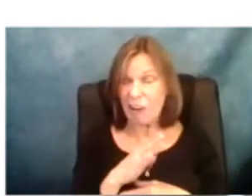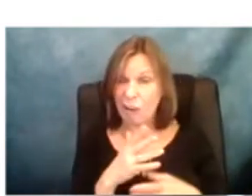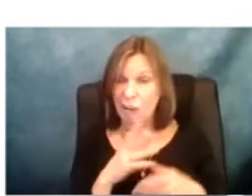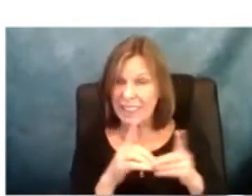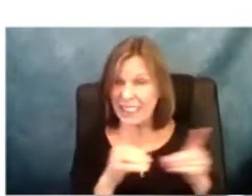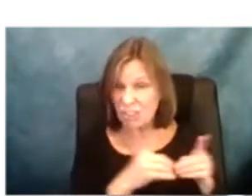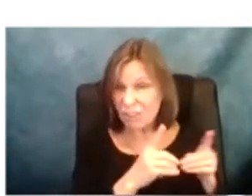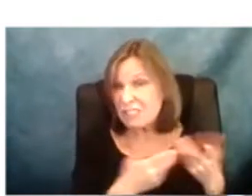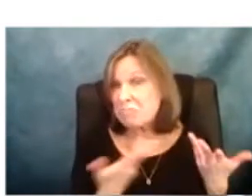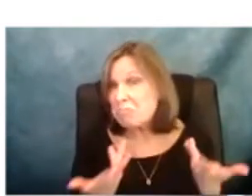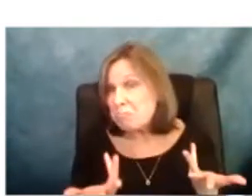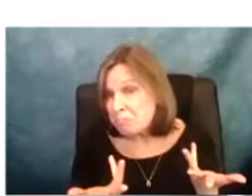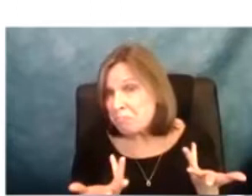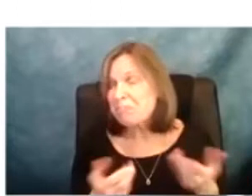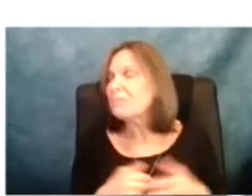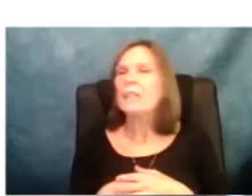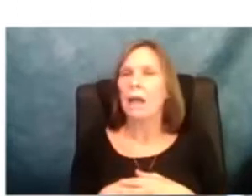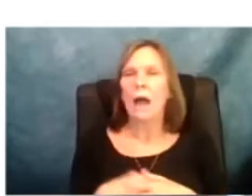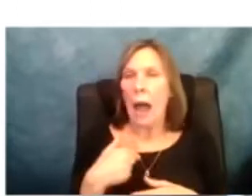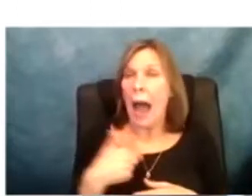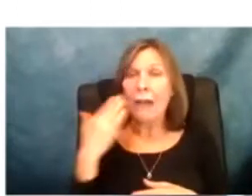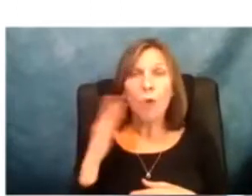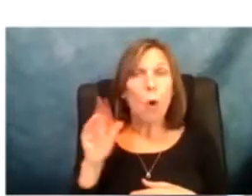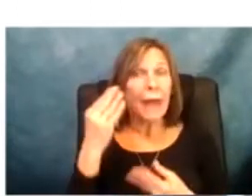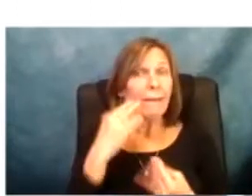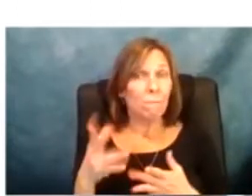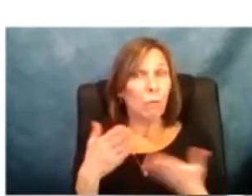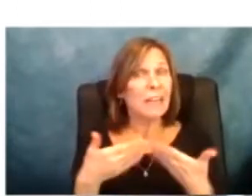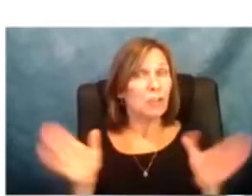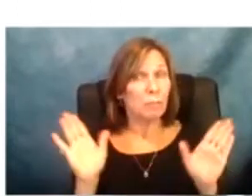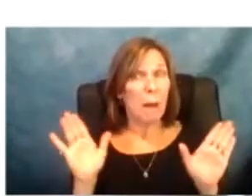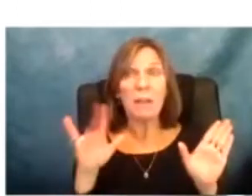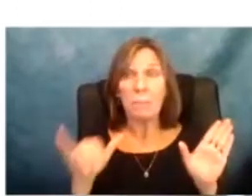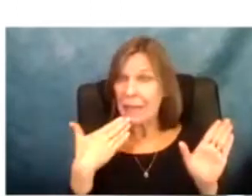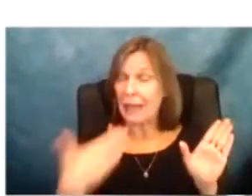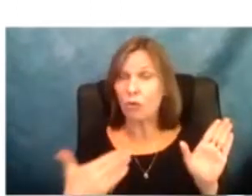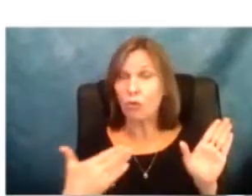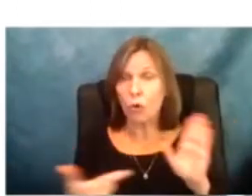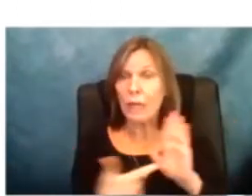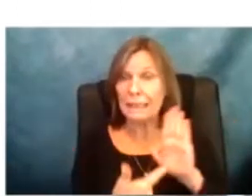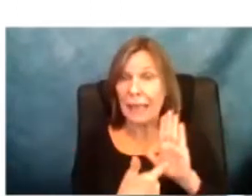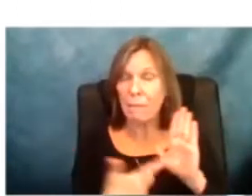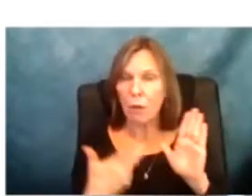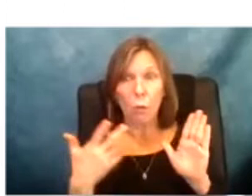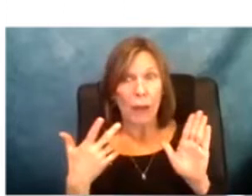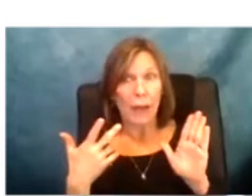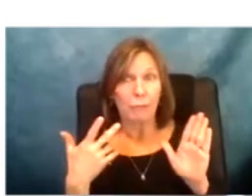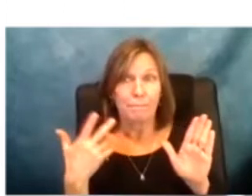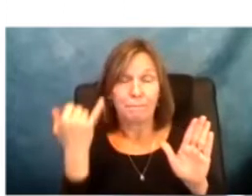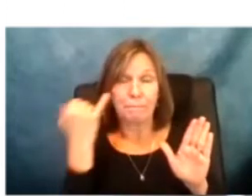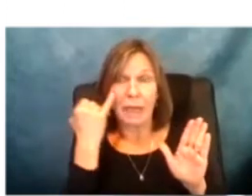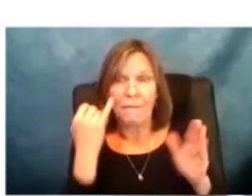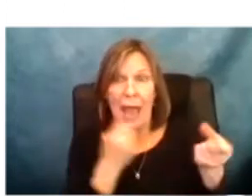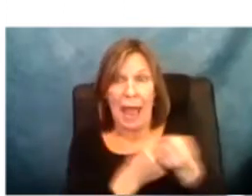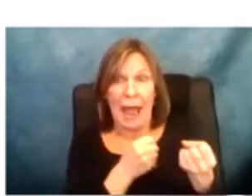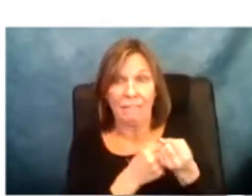But I know that for sure that is public, but that could be a good example of where some advocacy, where I imagine it might be hard to